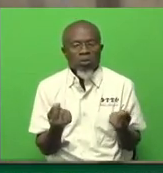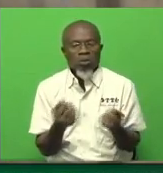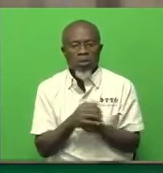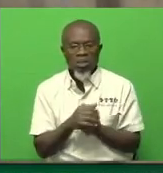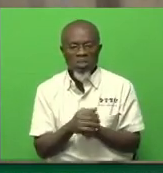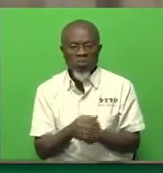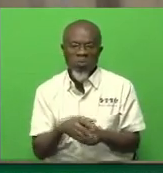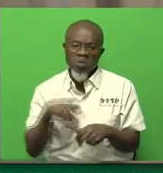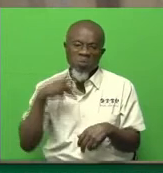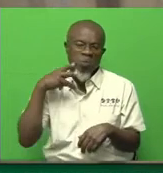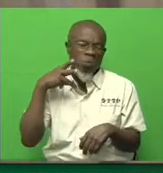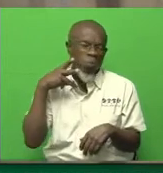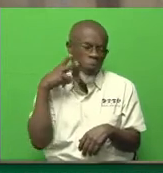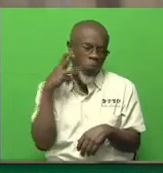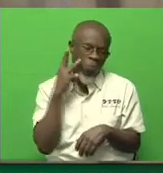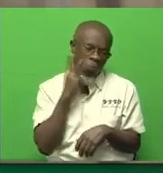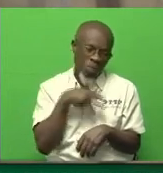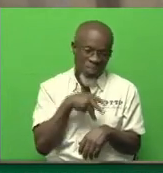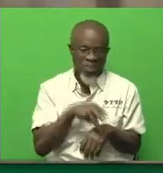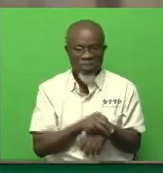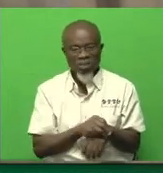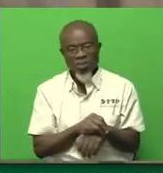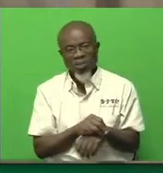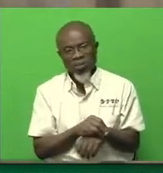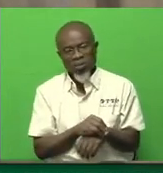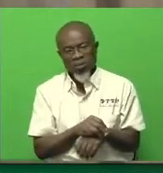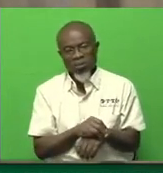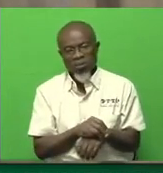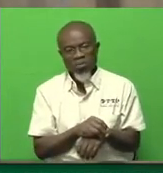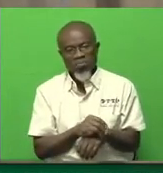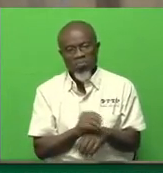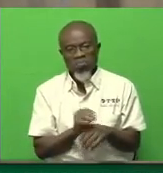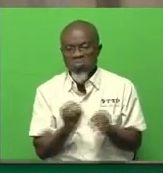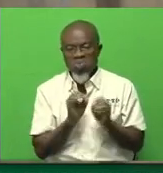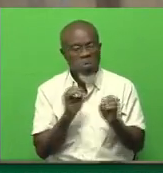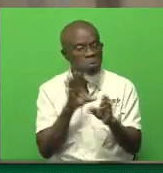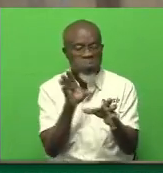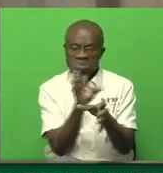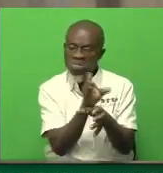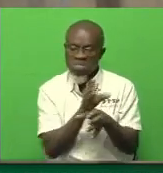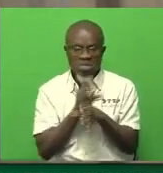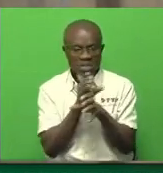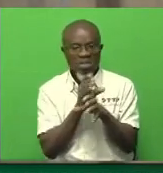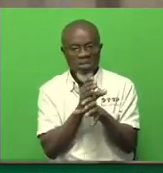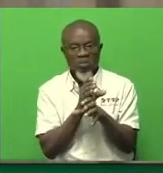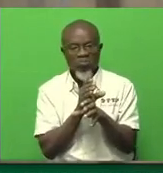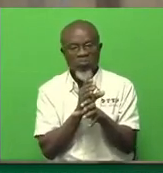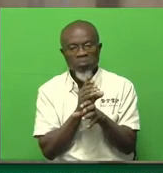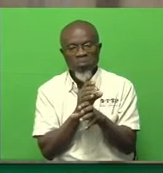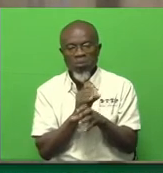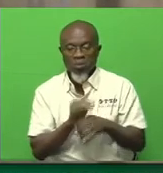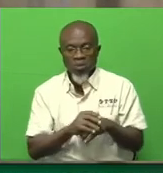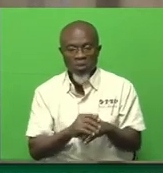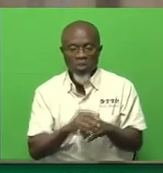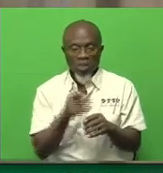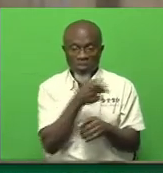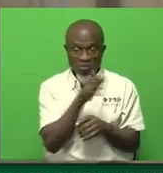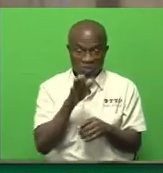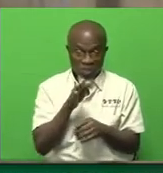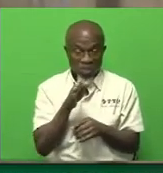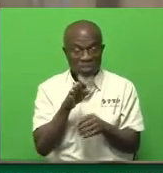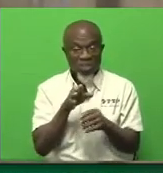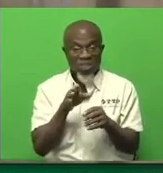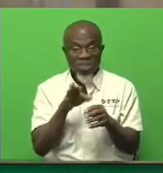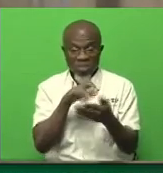revert to revise the decision no does not change what you've done to those students